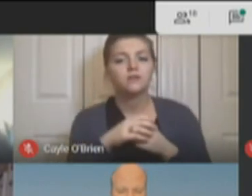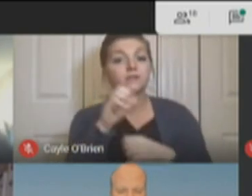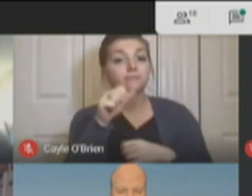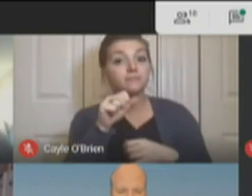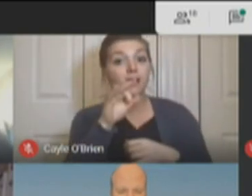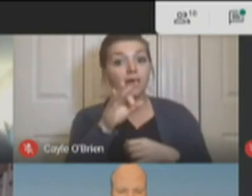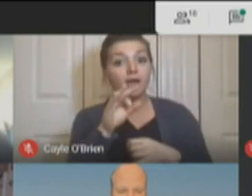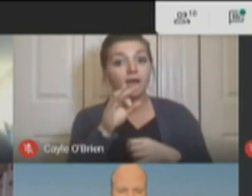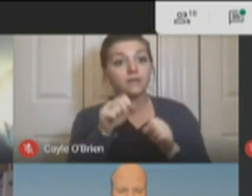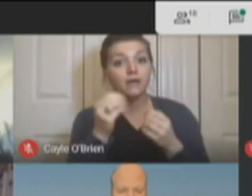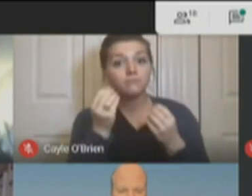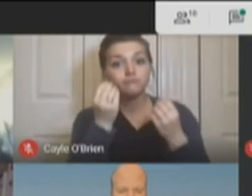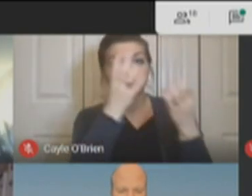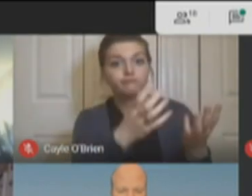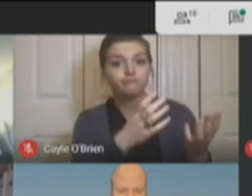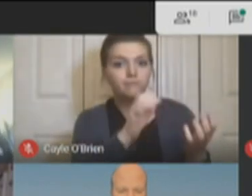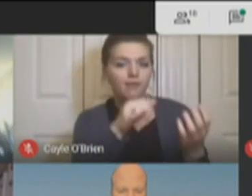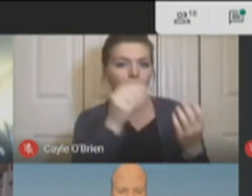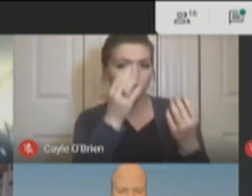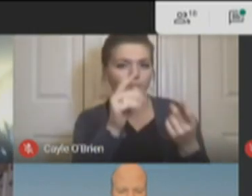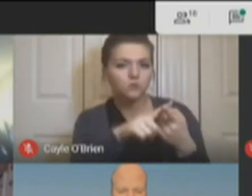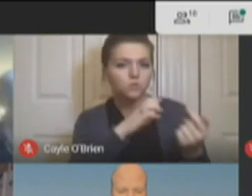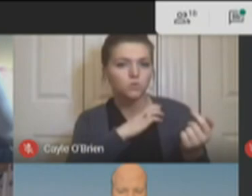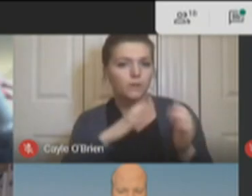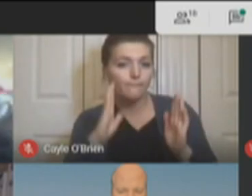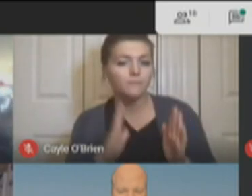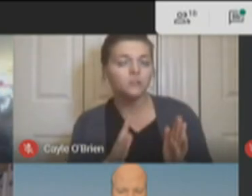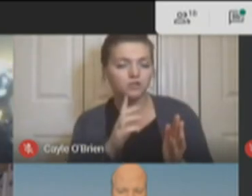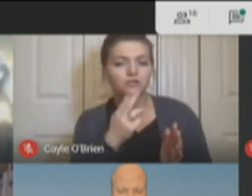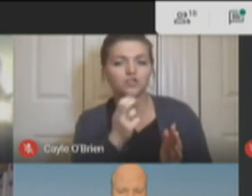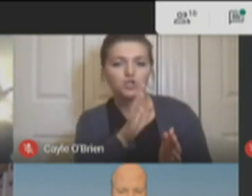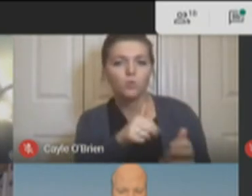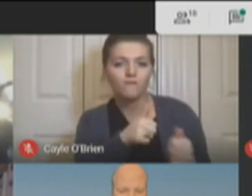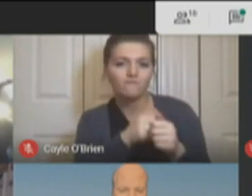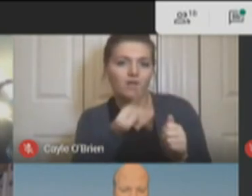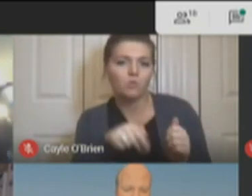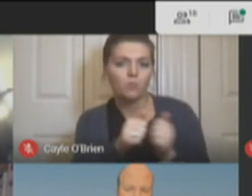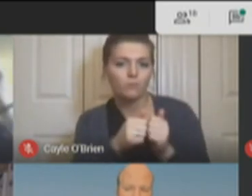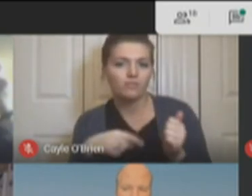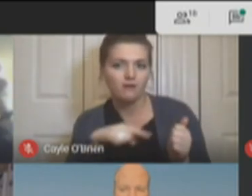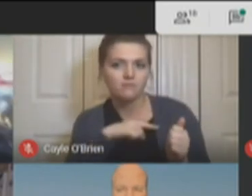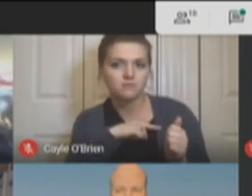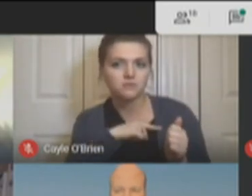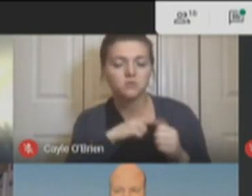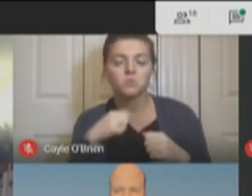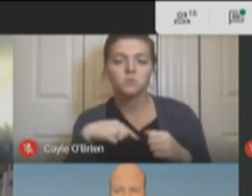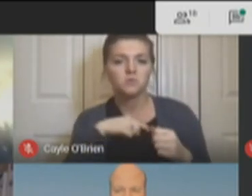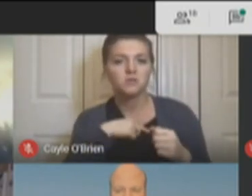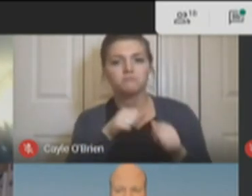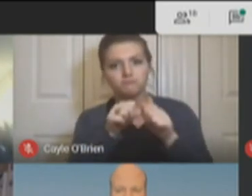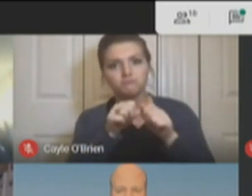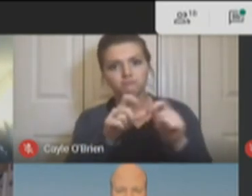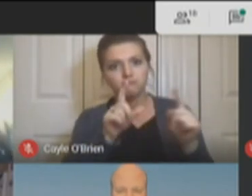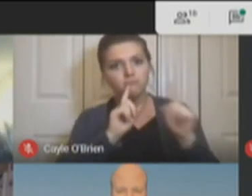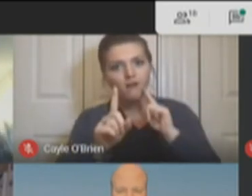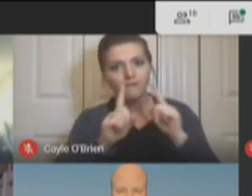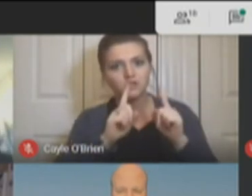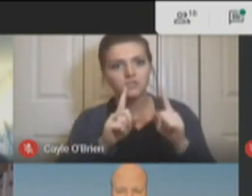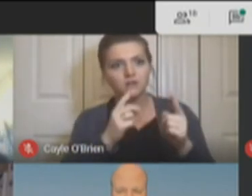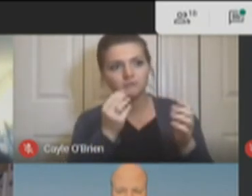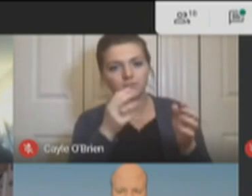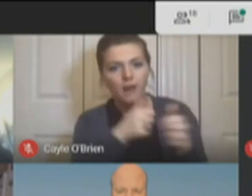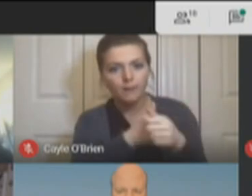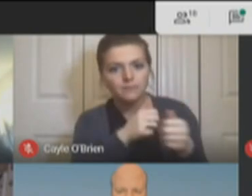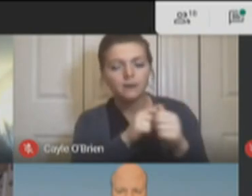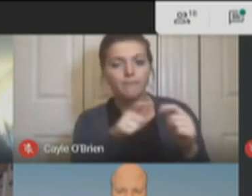team, she'll absolutely follow up with us. We're in constant conversation about locations and sites and what we're